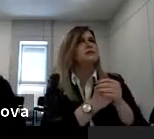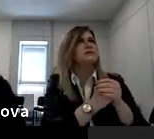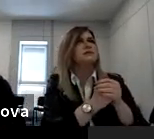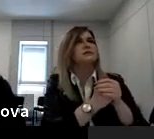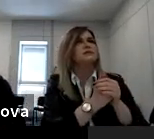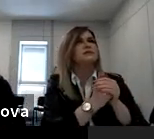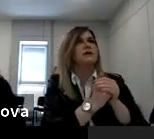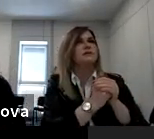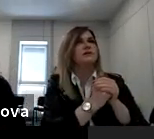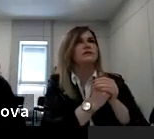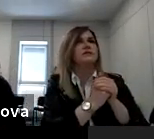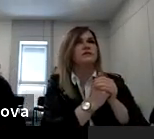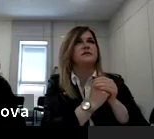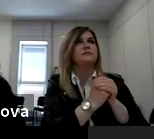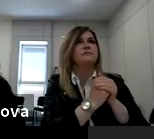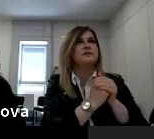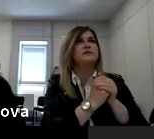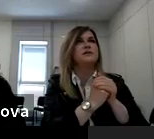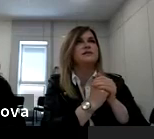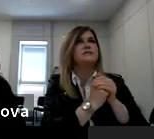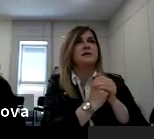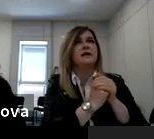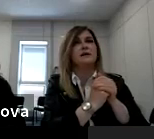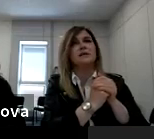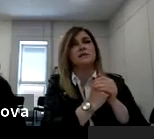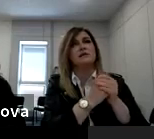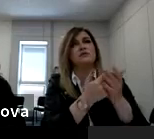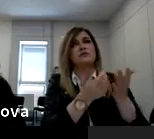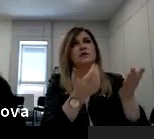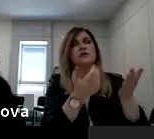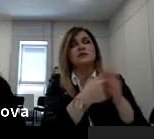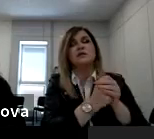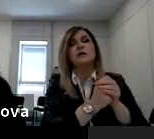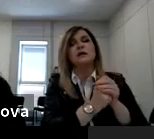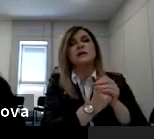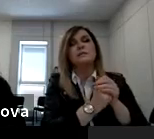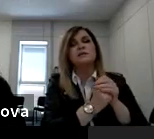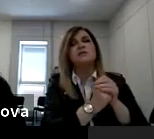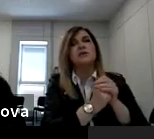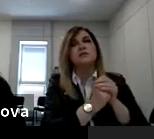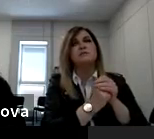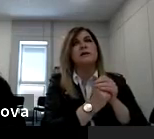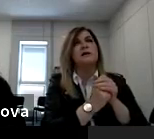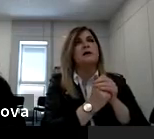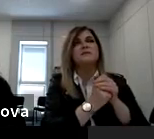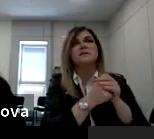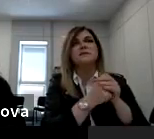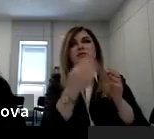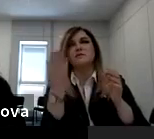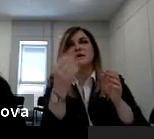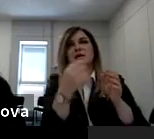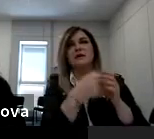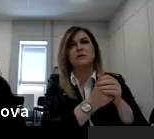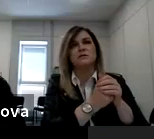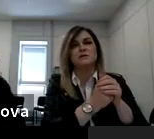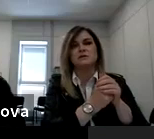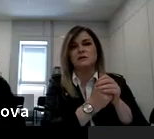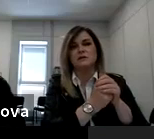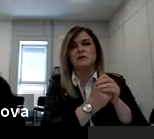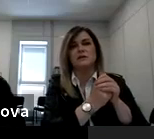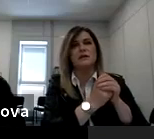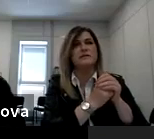here it is written 250 degrees beam angle. Yes, actually it is limited just by arms and just by